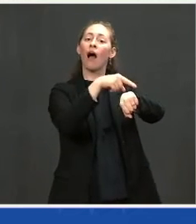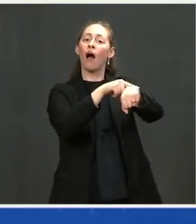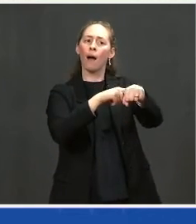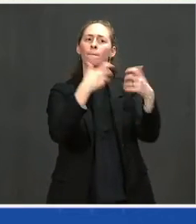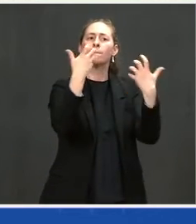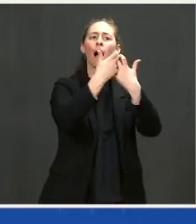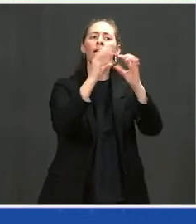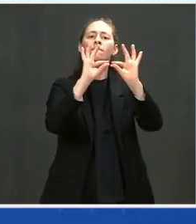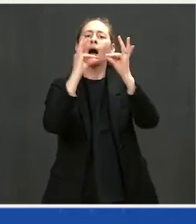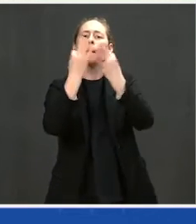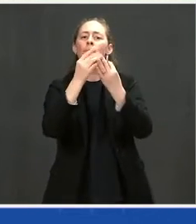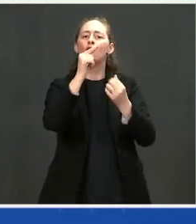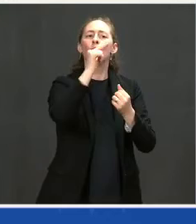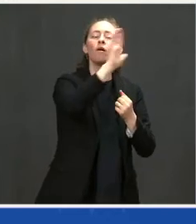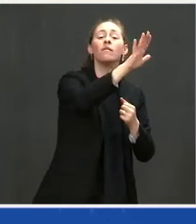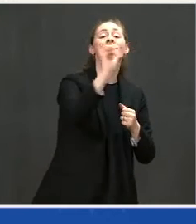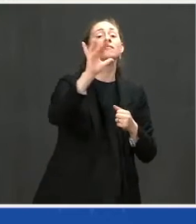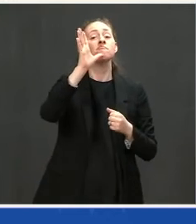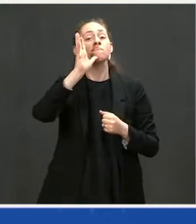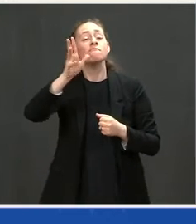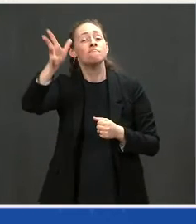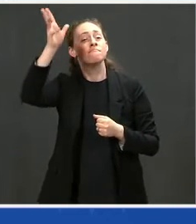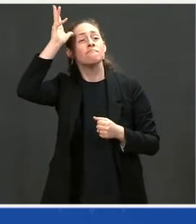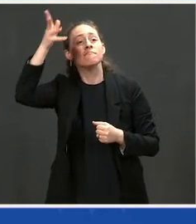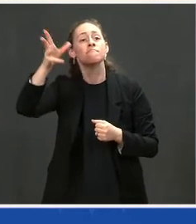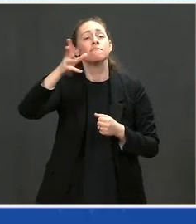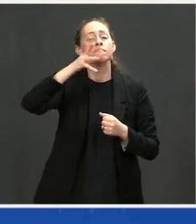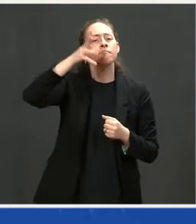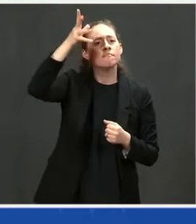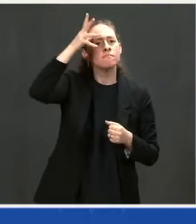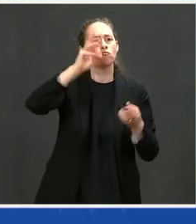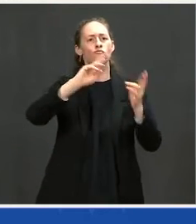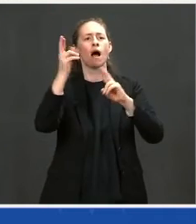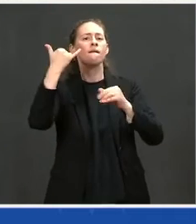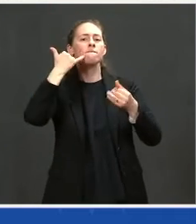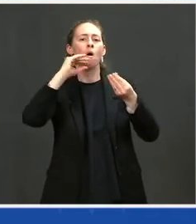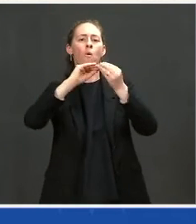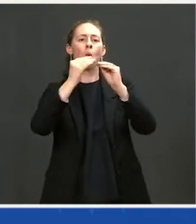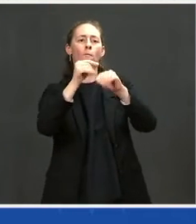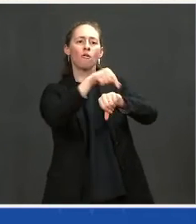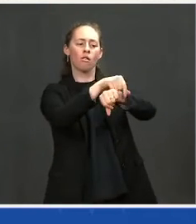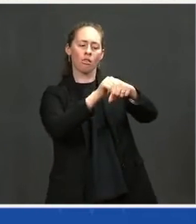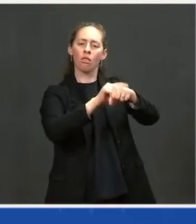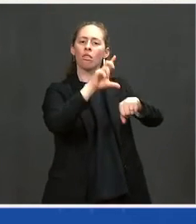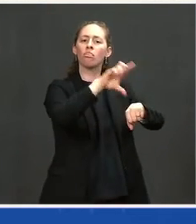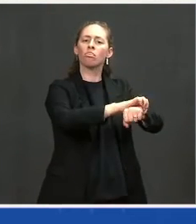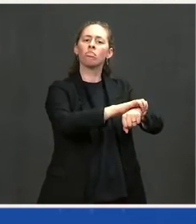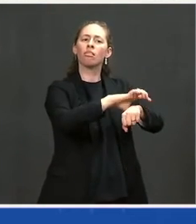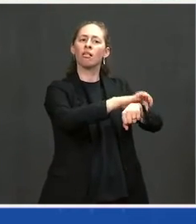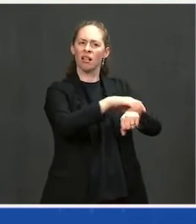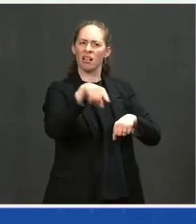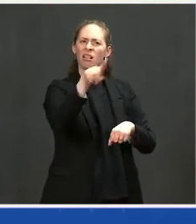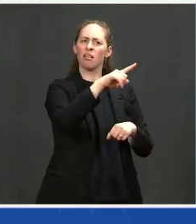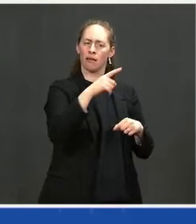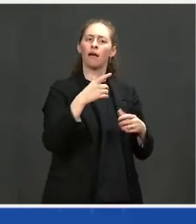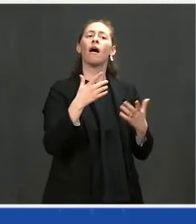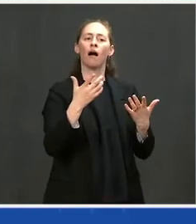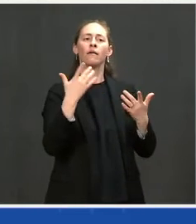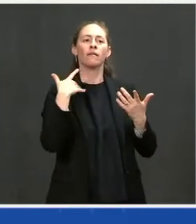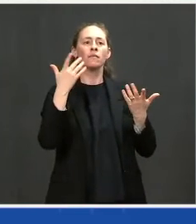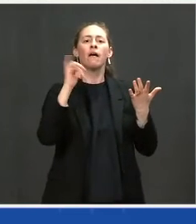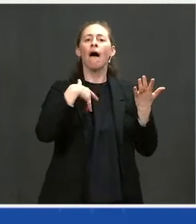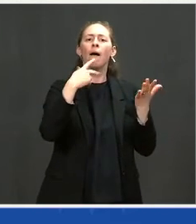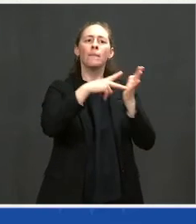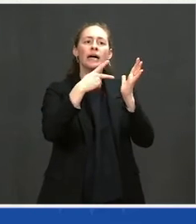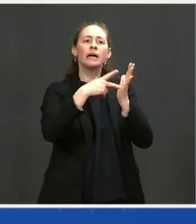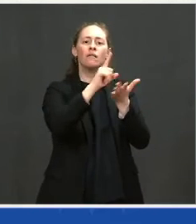grandpa. What was happening before is it's taking literally weeks and weeks and maybe even months before anybody pick up the phone and